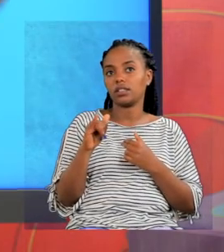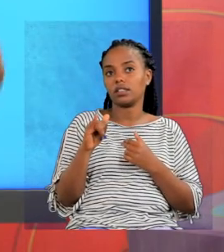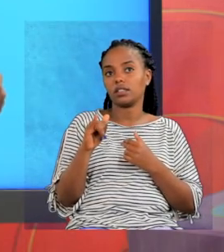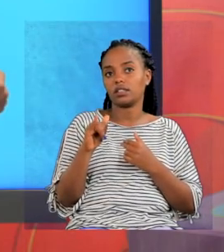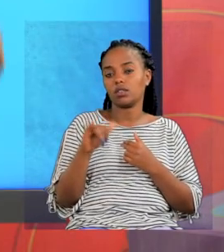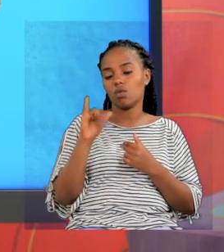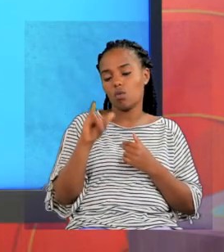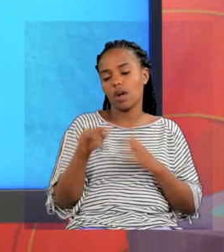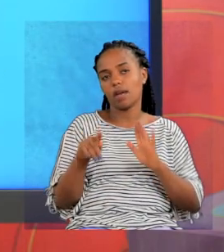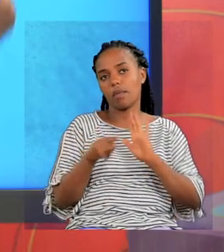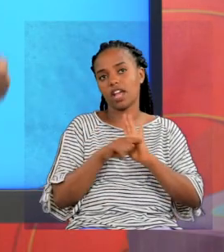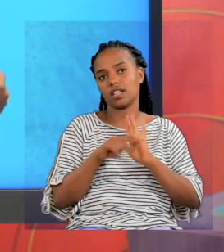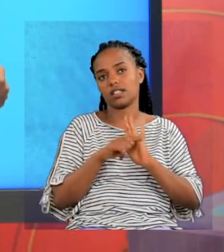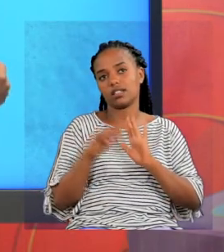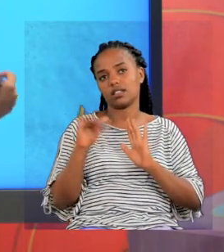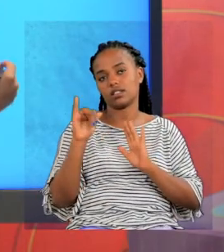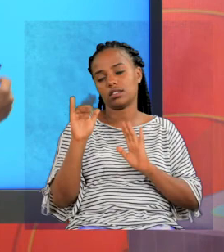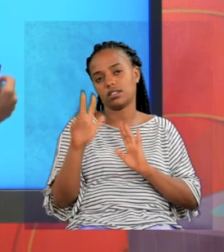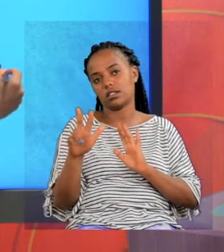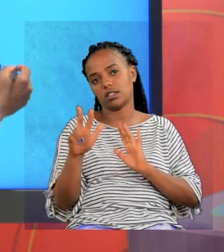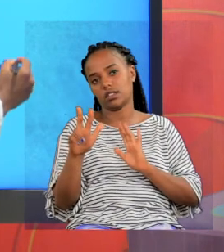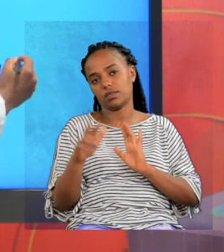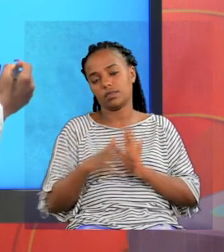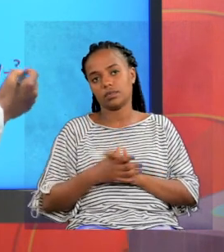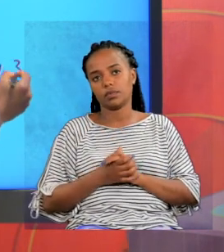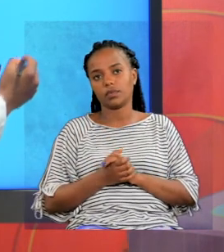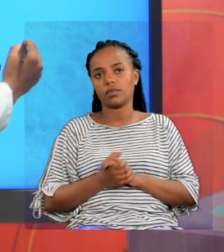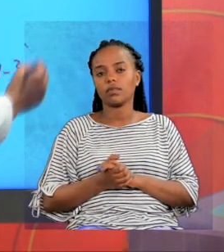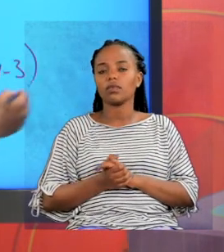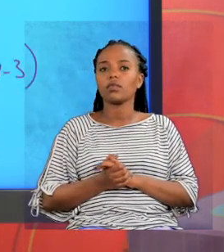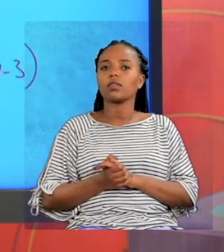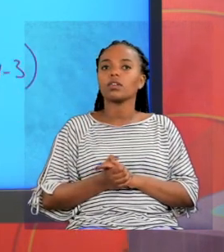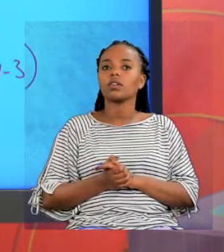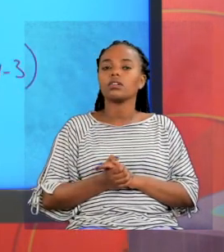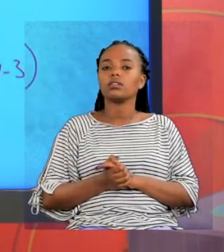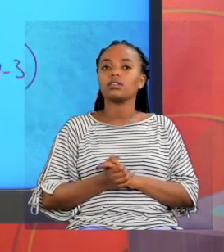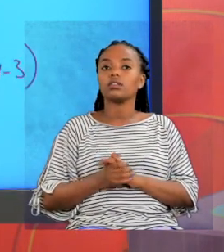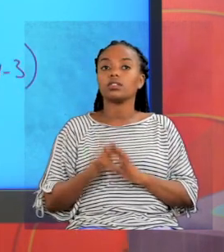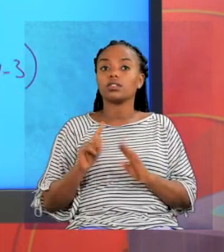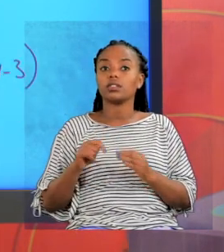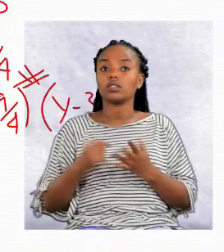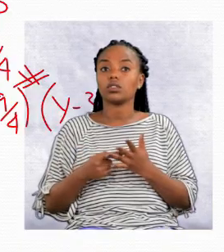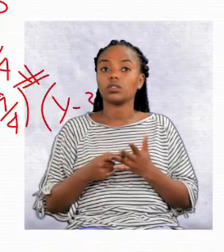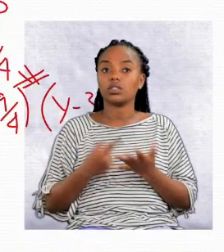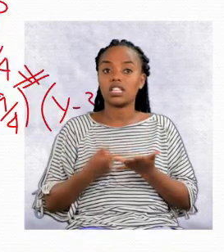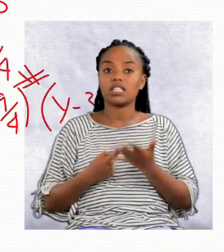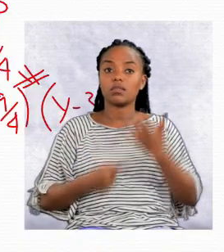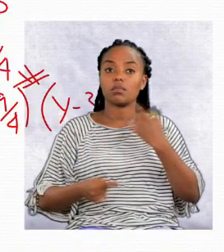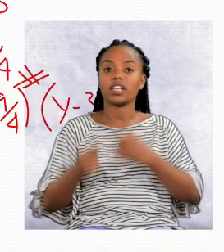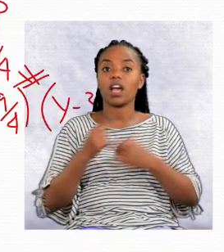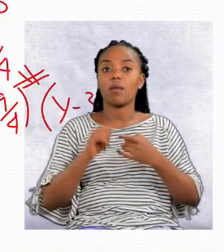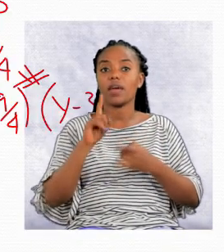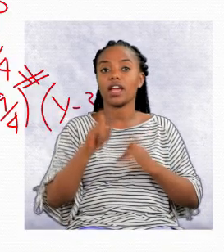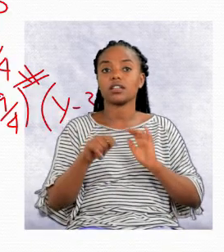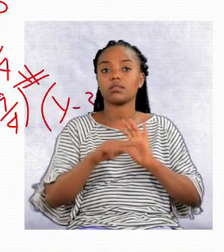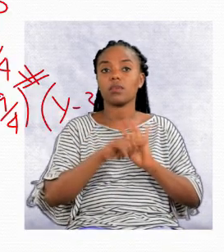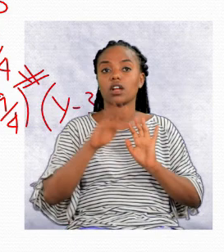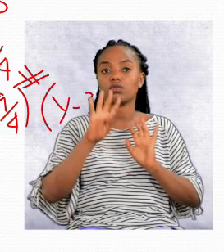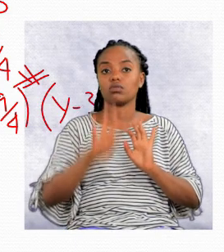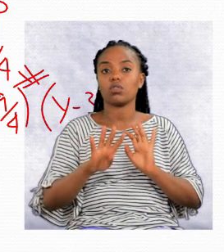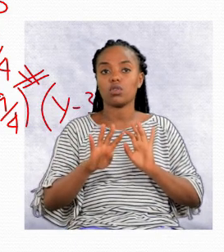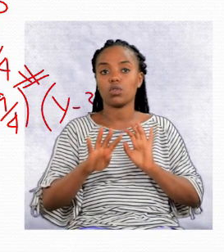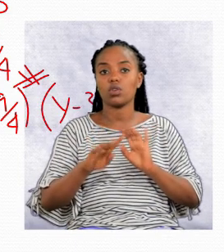y minus k, y minus 3, that means y minus 3. So this becomes this x minus